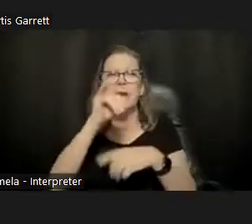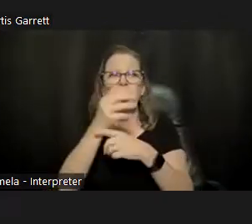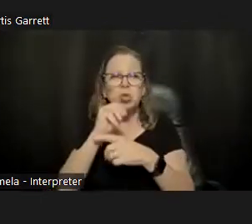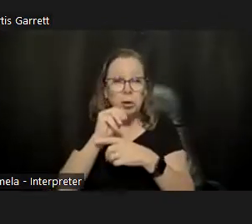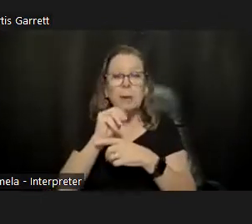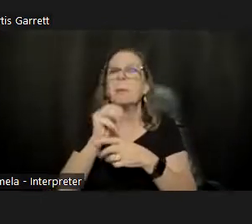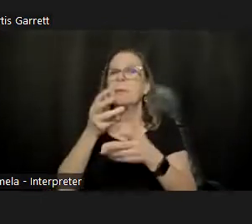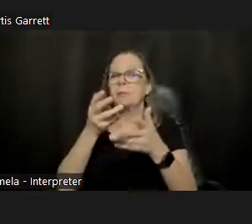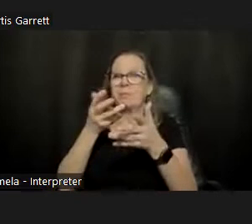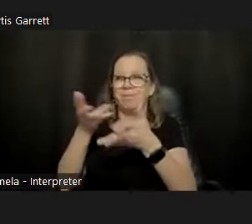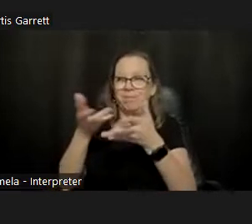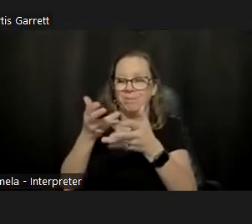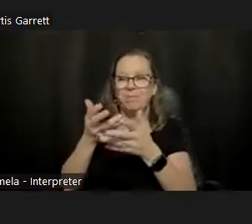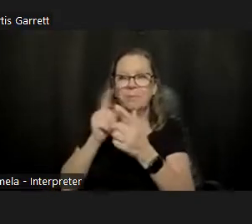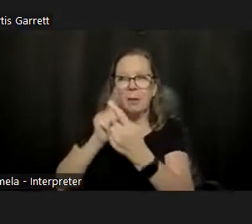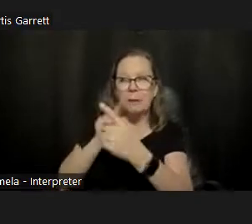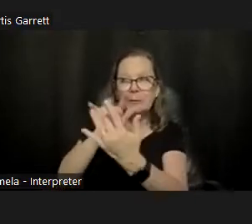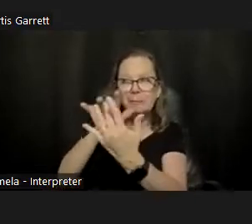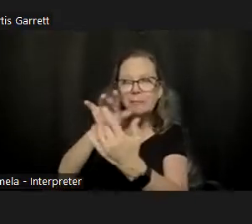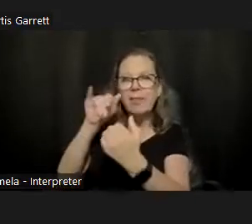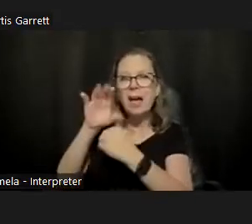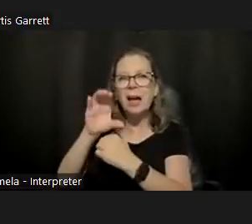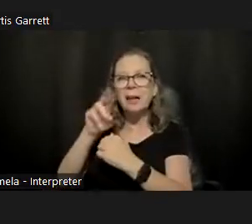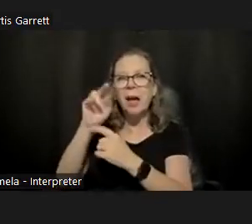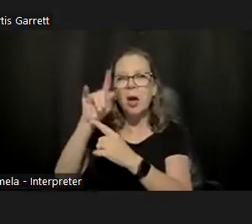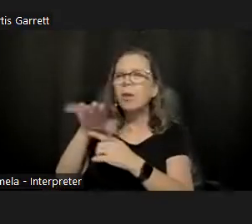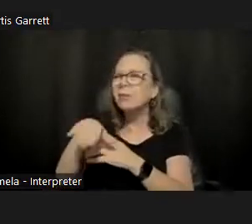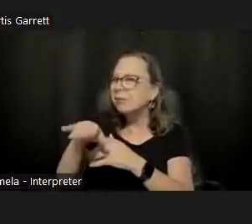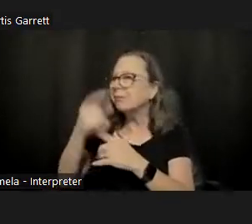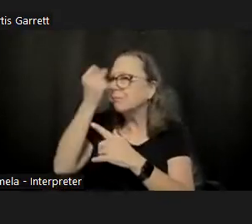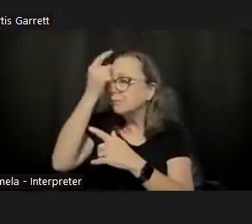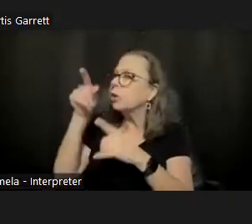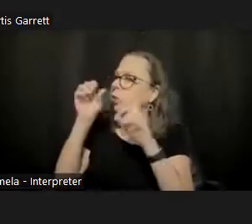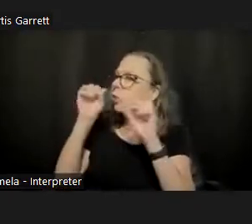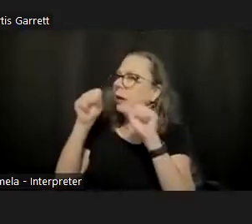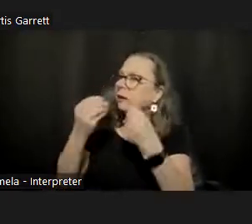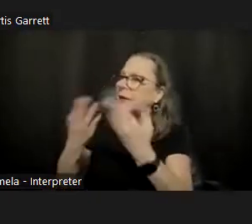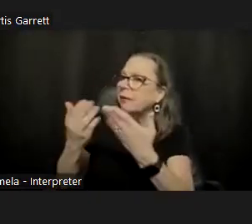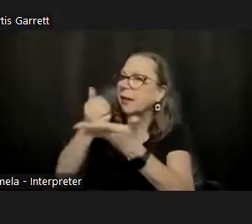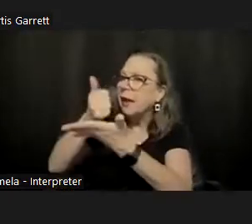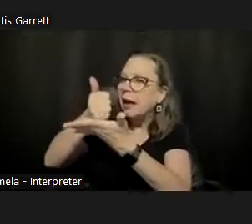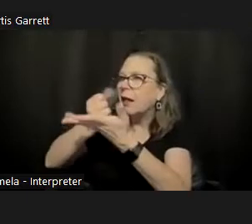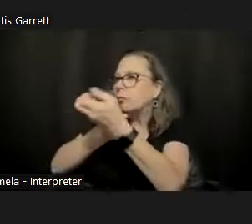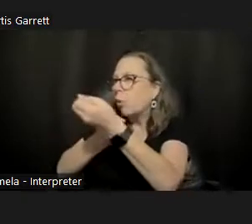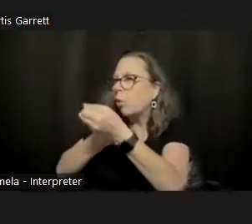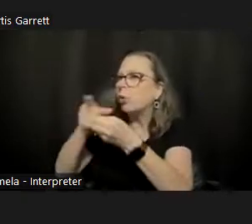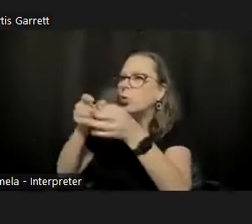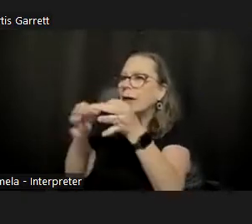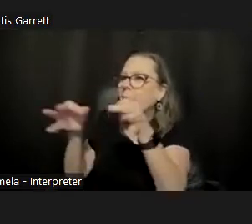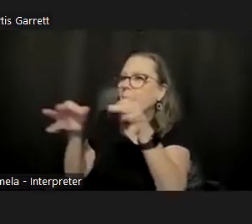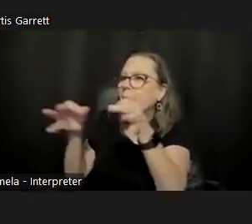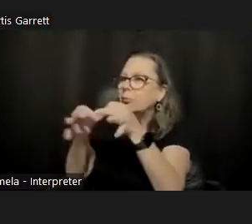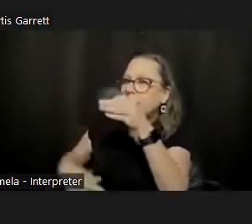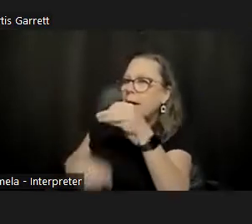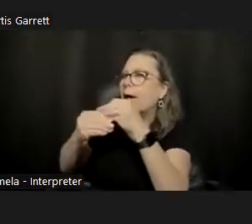county to help them understand that they can get supports for the captioning in that regard, but also